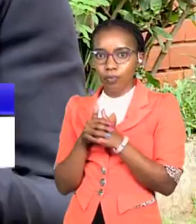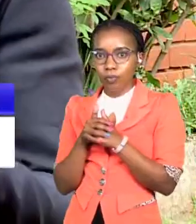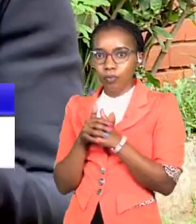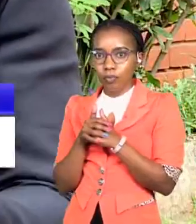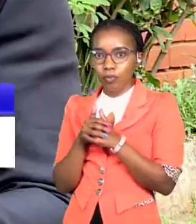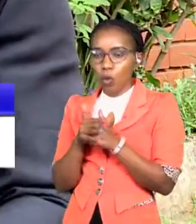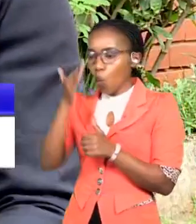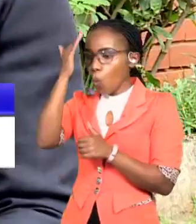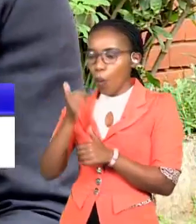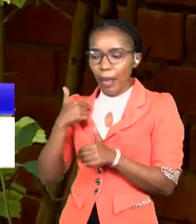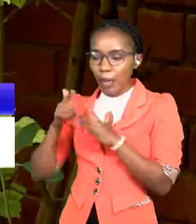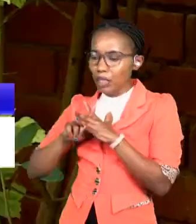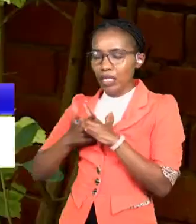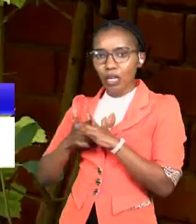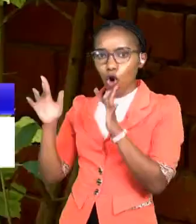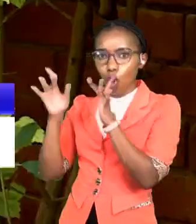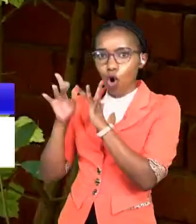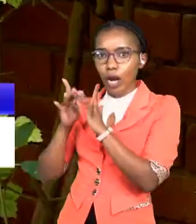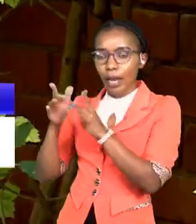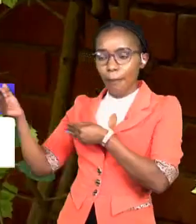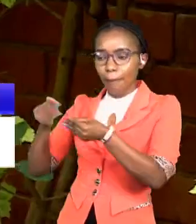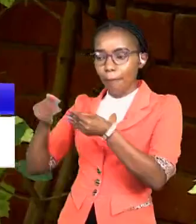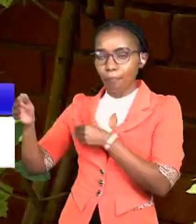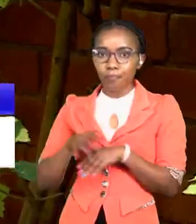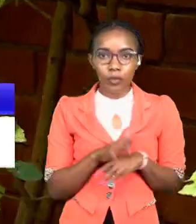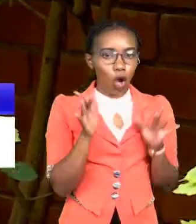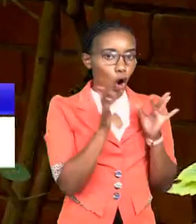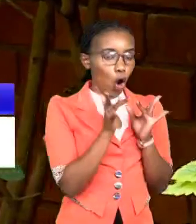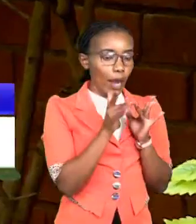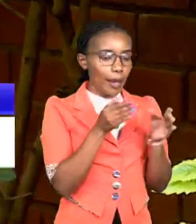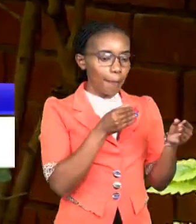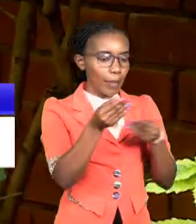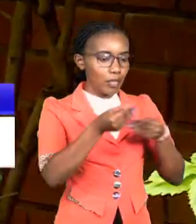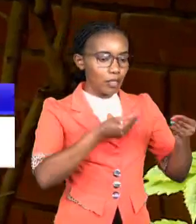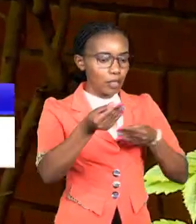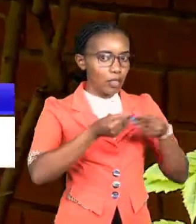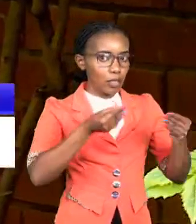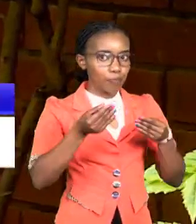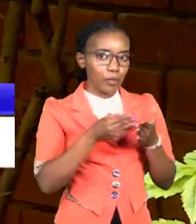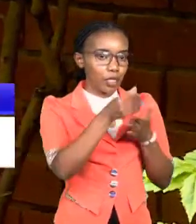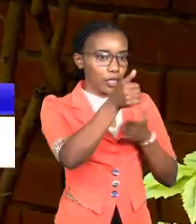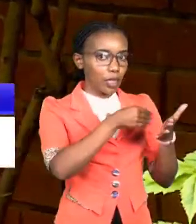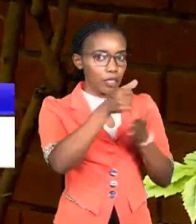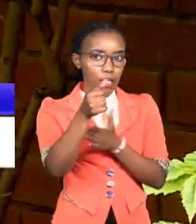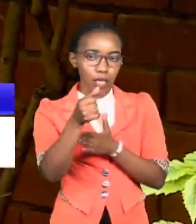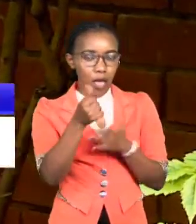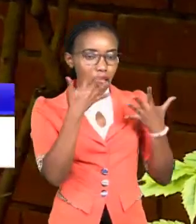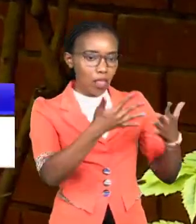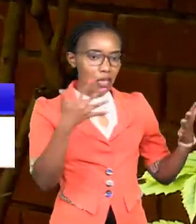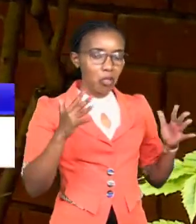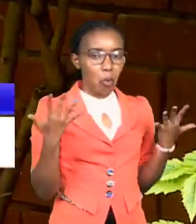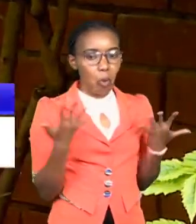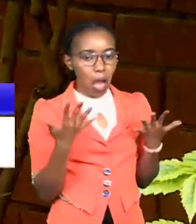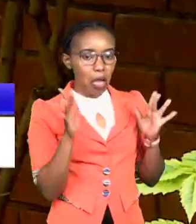individual, why should I start one? Okay, so an online business is simply the act of selling services or products on the